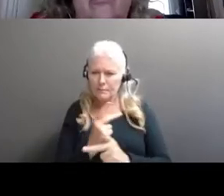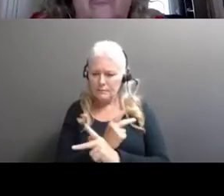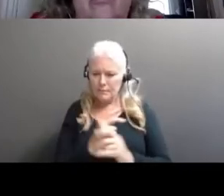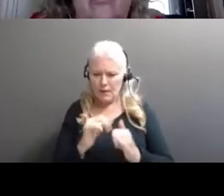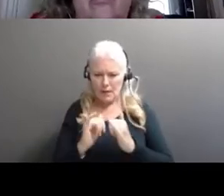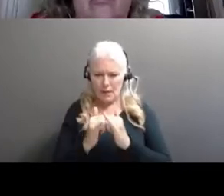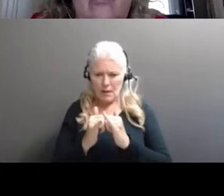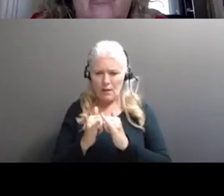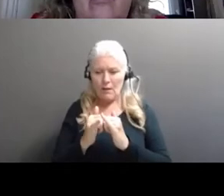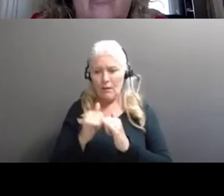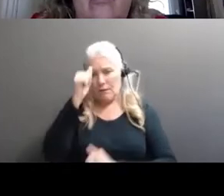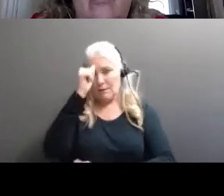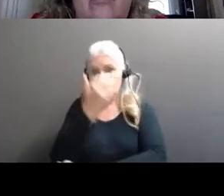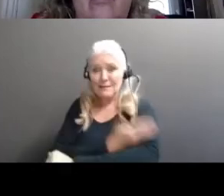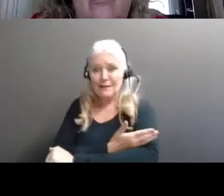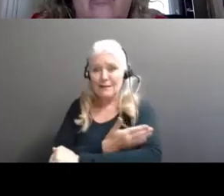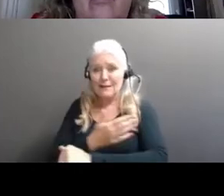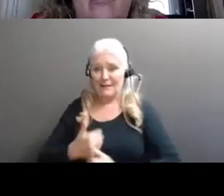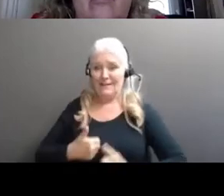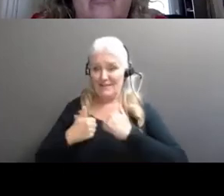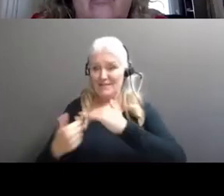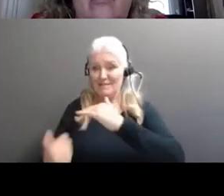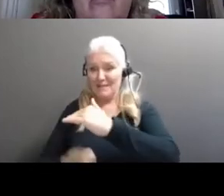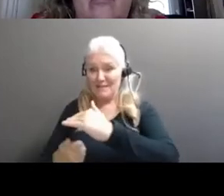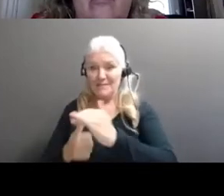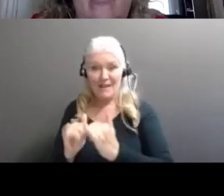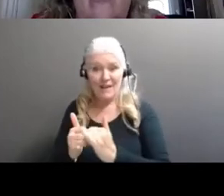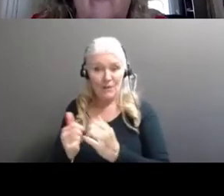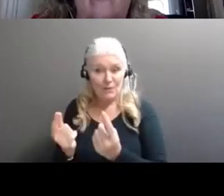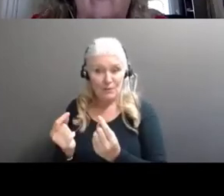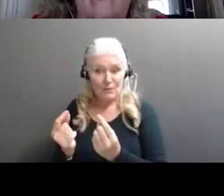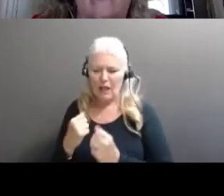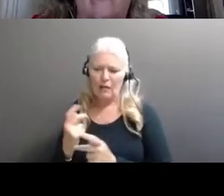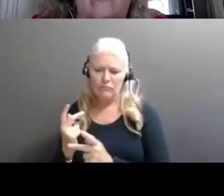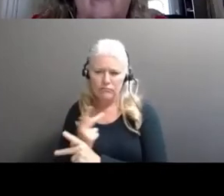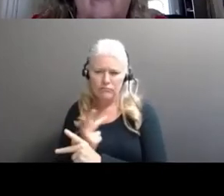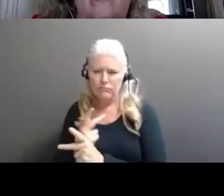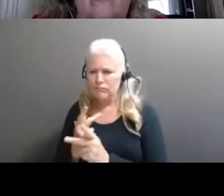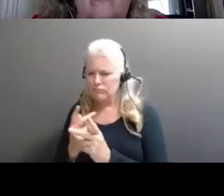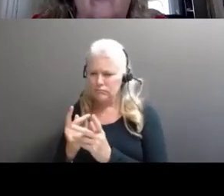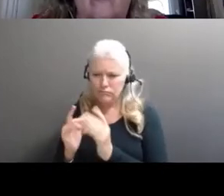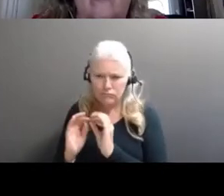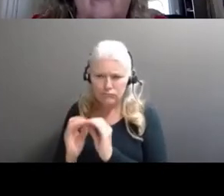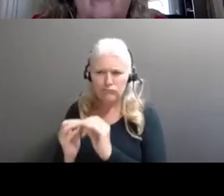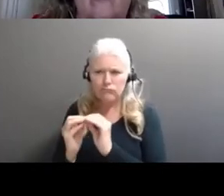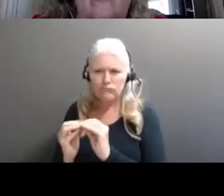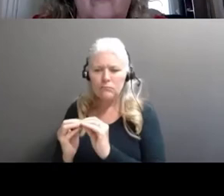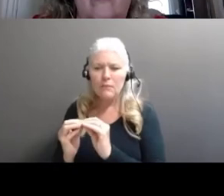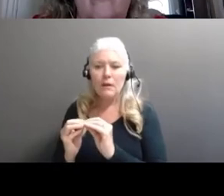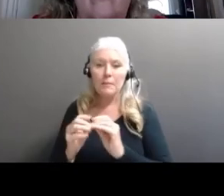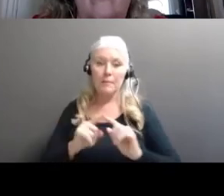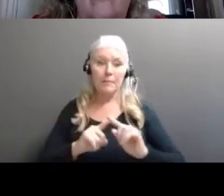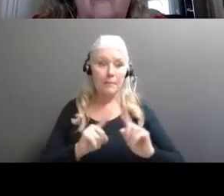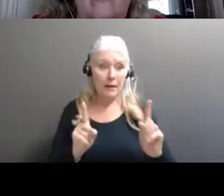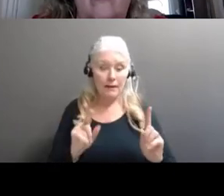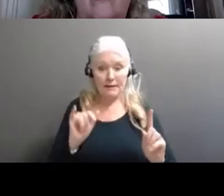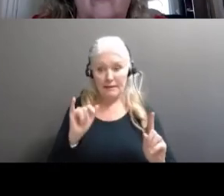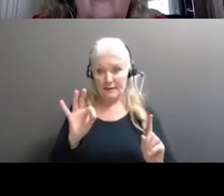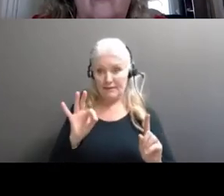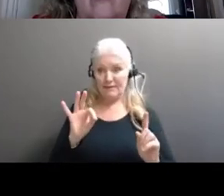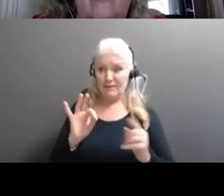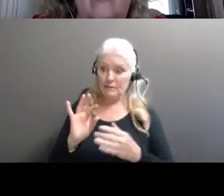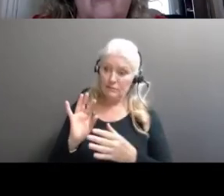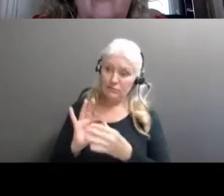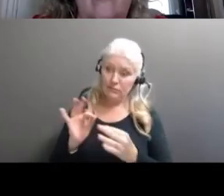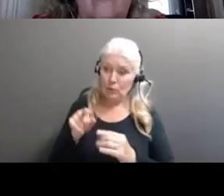in the basement, but it's really hard to negotiate, you know, saying to him, you're doing this to your mother and